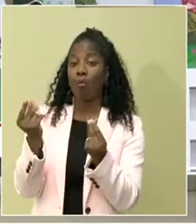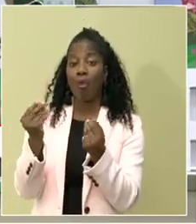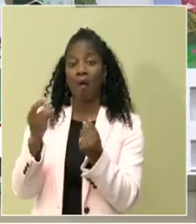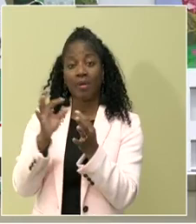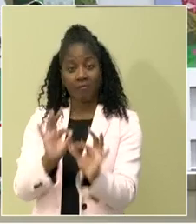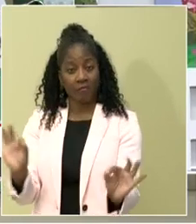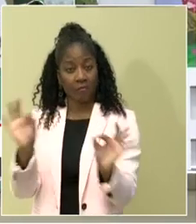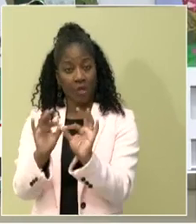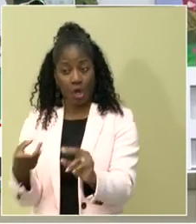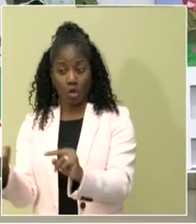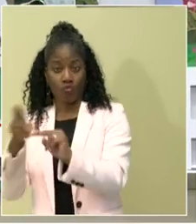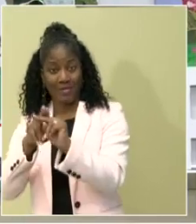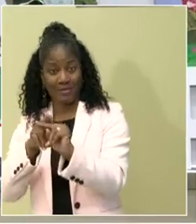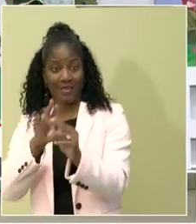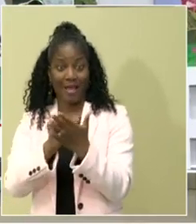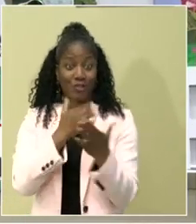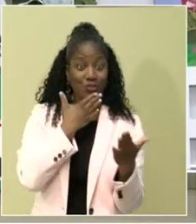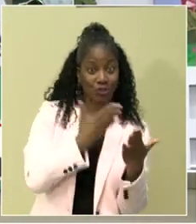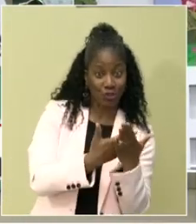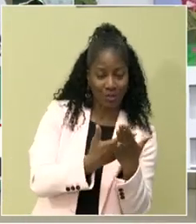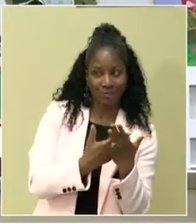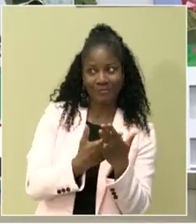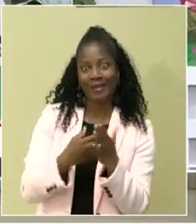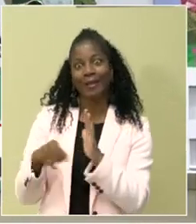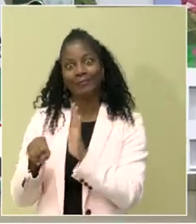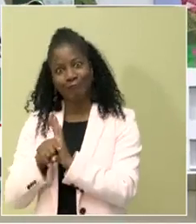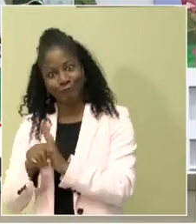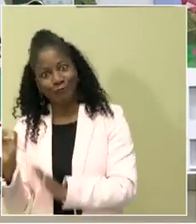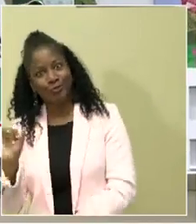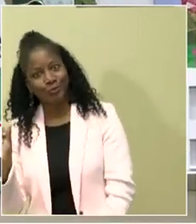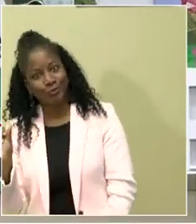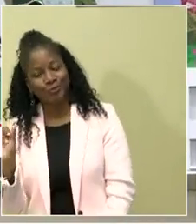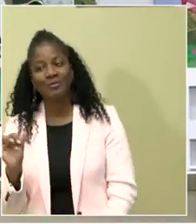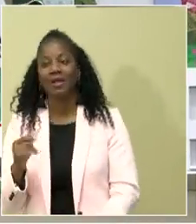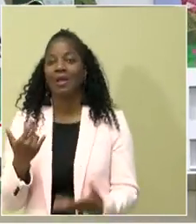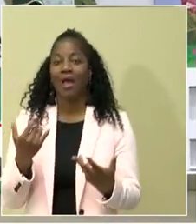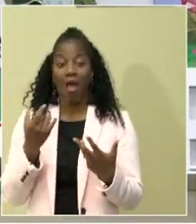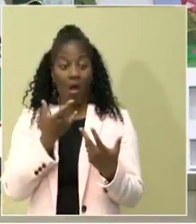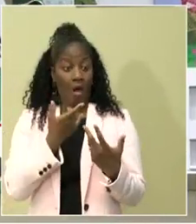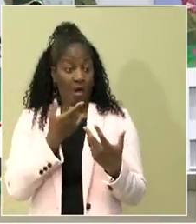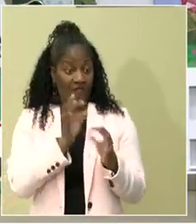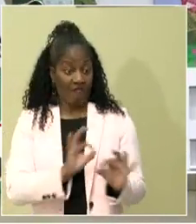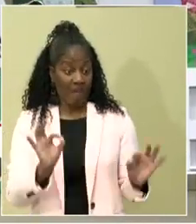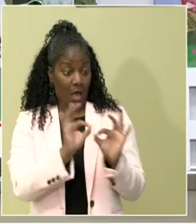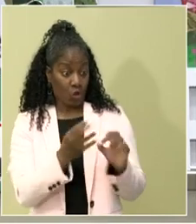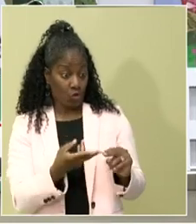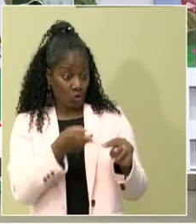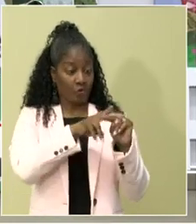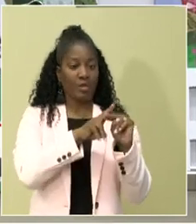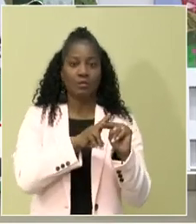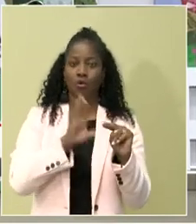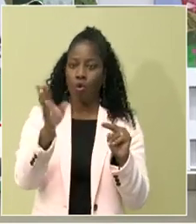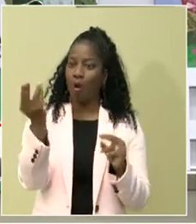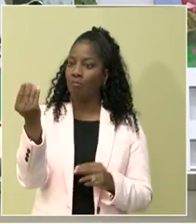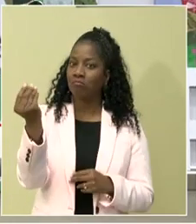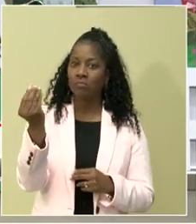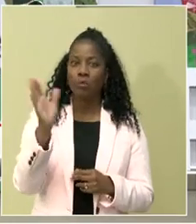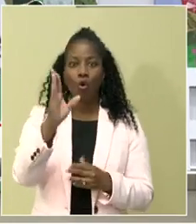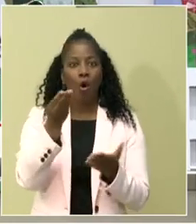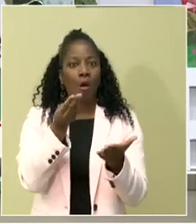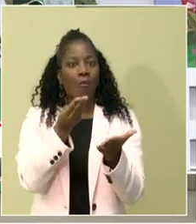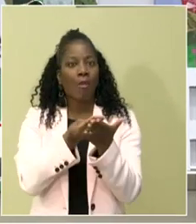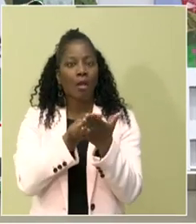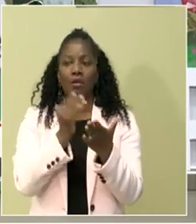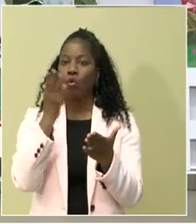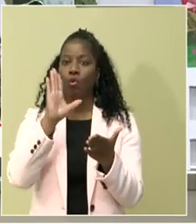And that's good and bad, right? It's good because as that value goes up, that's your money. That's your wealth that you